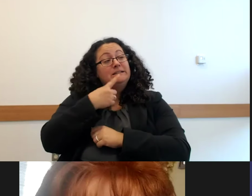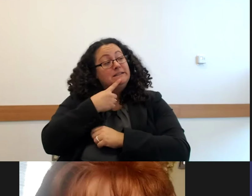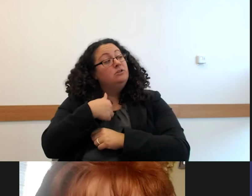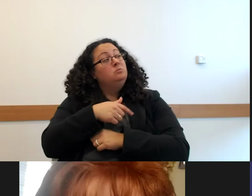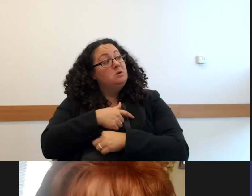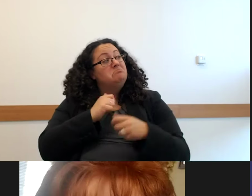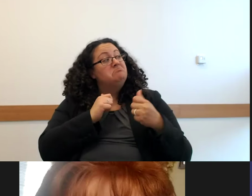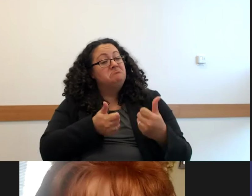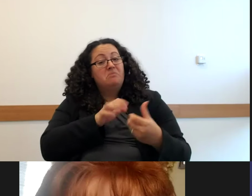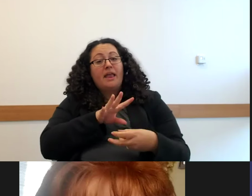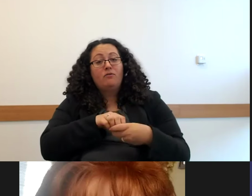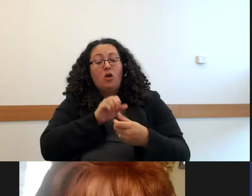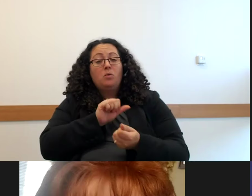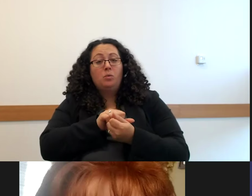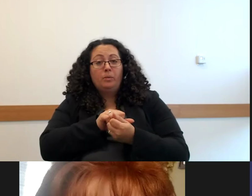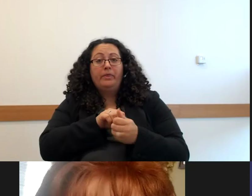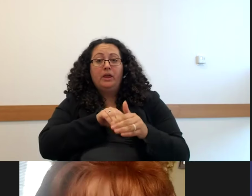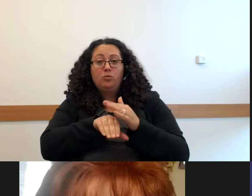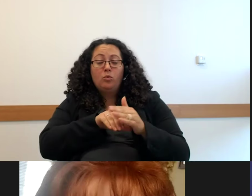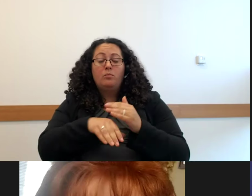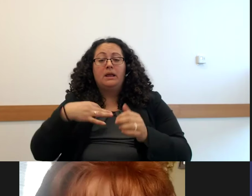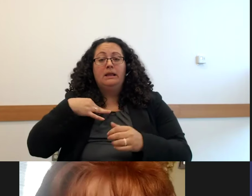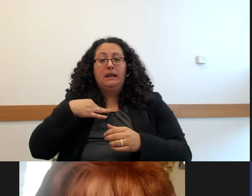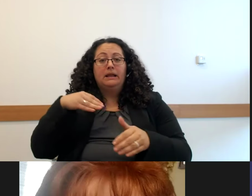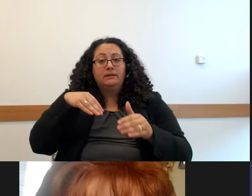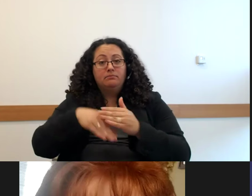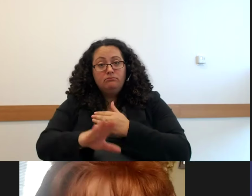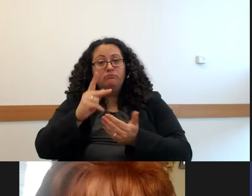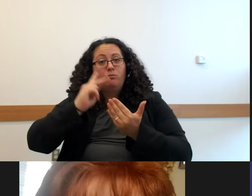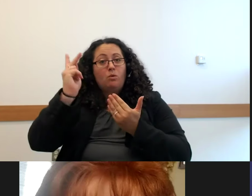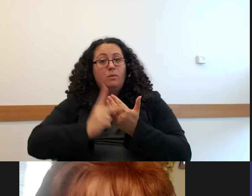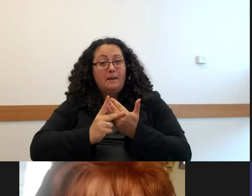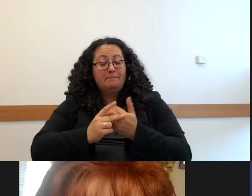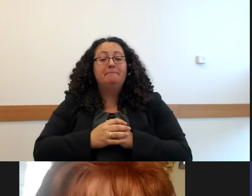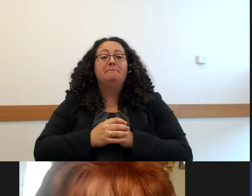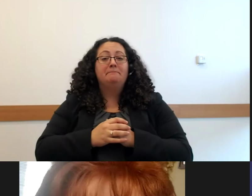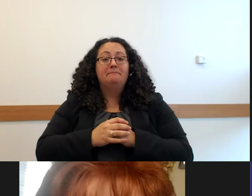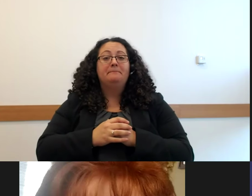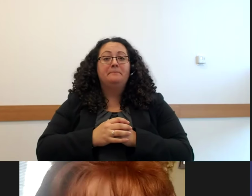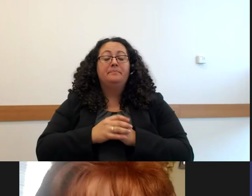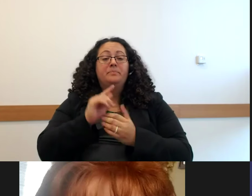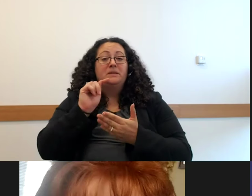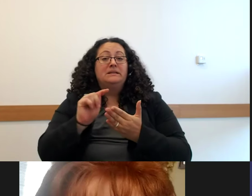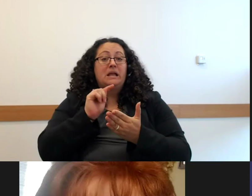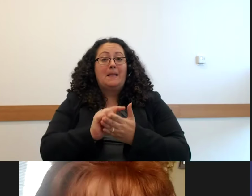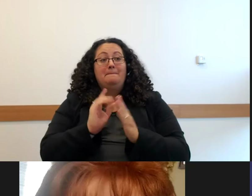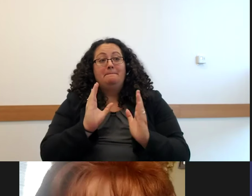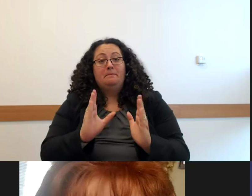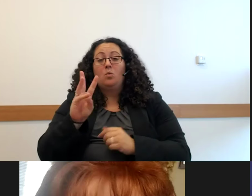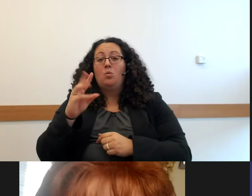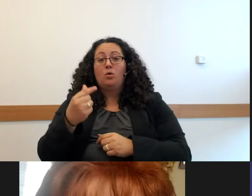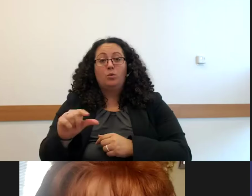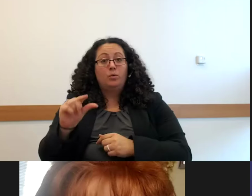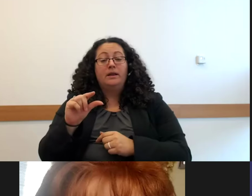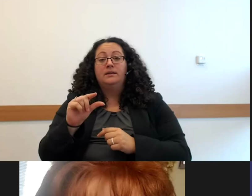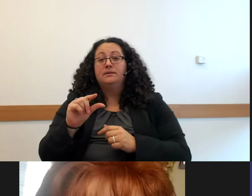in the involvement and enrollment of candidates coming through our programs. And over time, Walgreens had